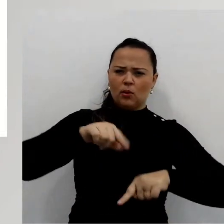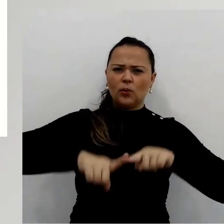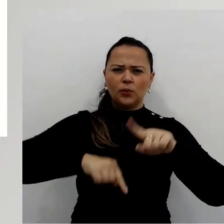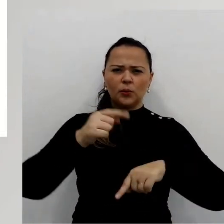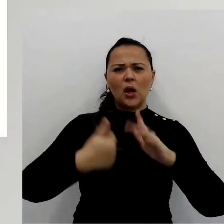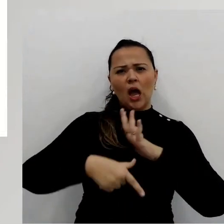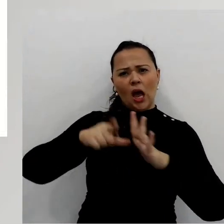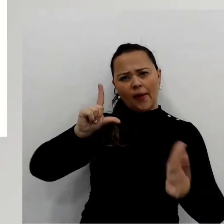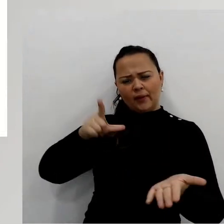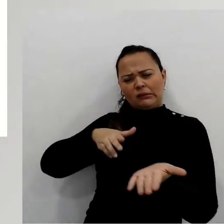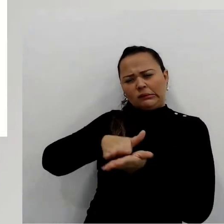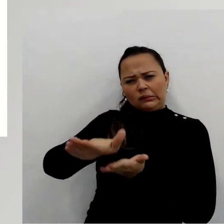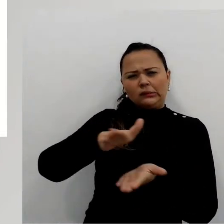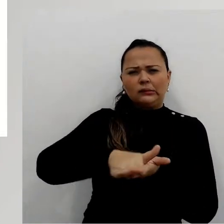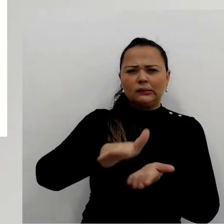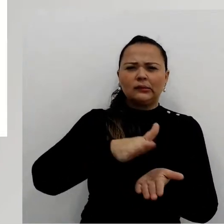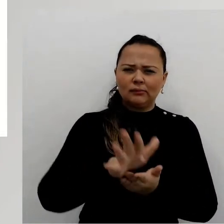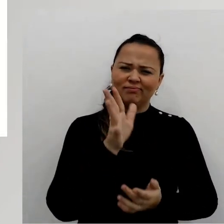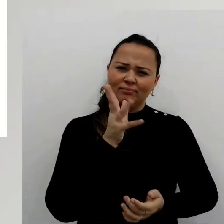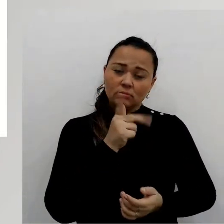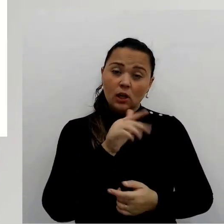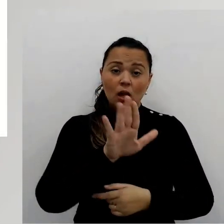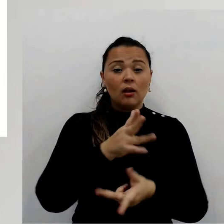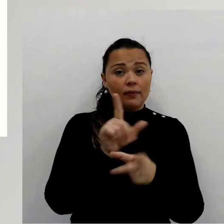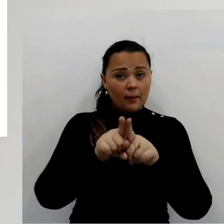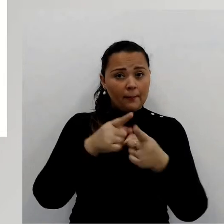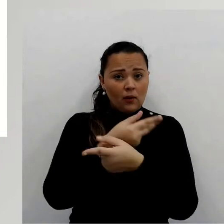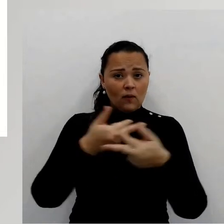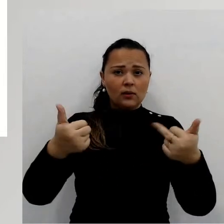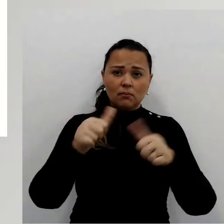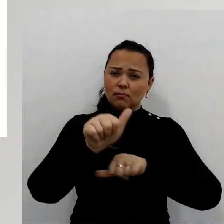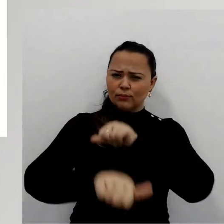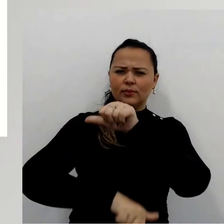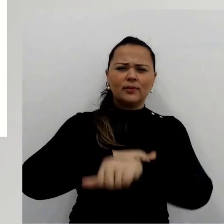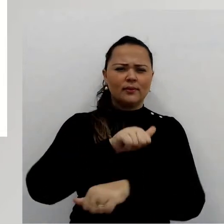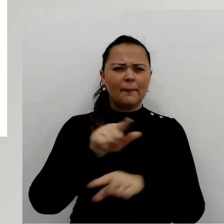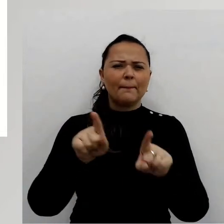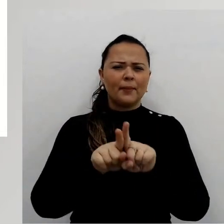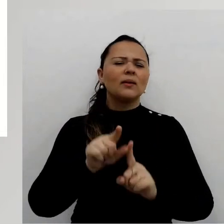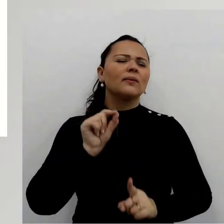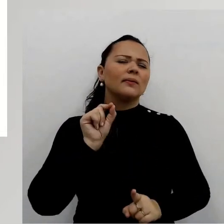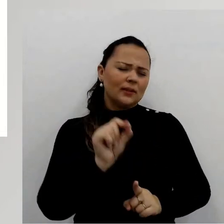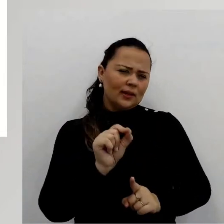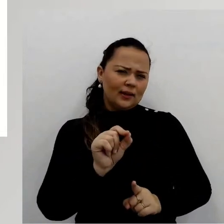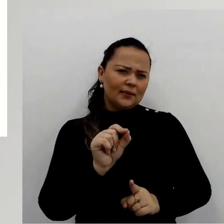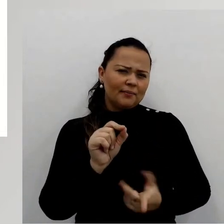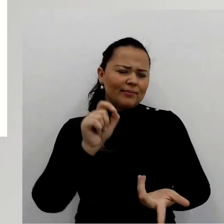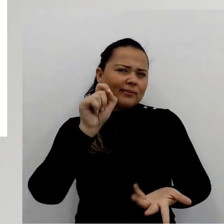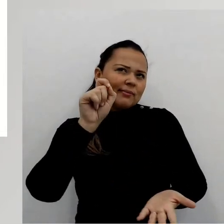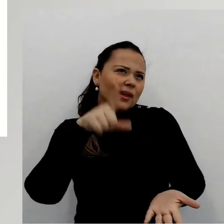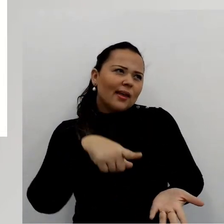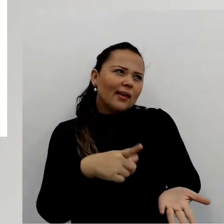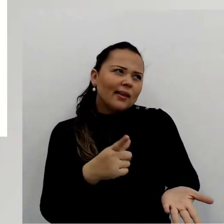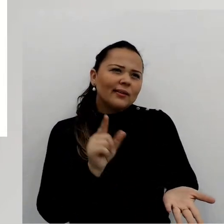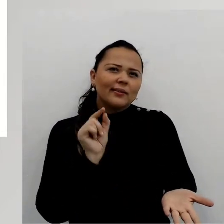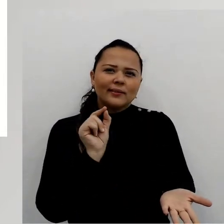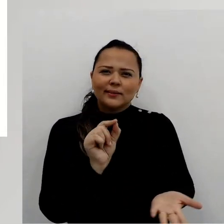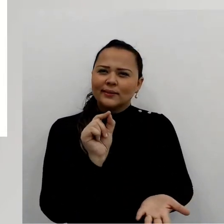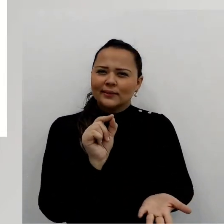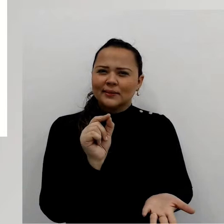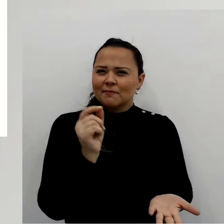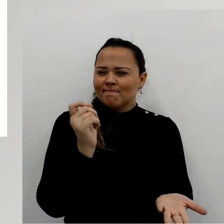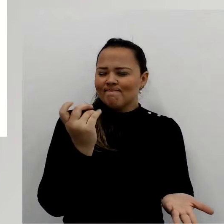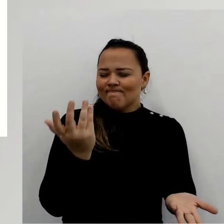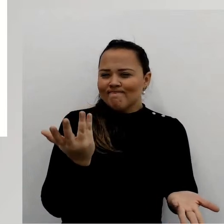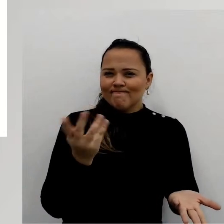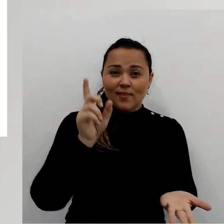But there's other things that are changing as well, and that are driving and that feed off of this new technology. So you basically have a